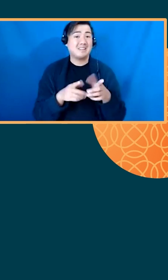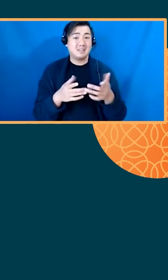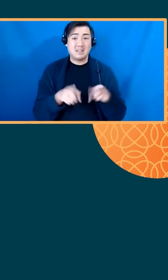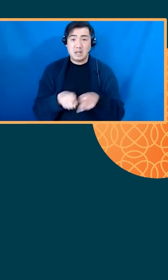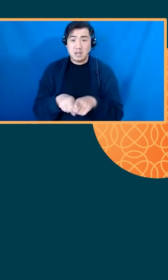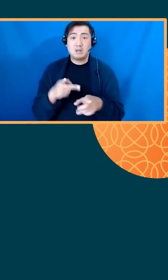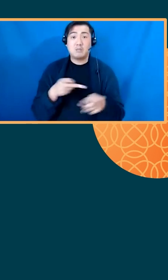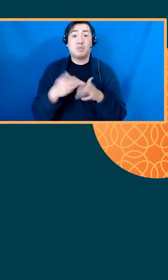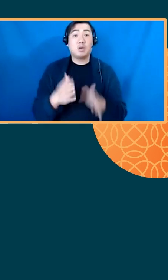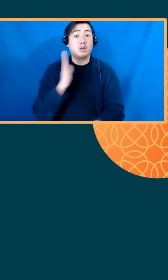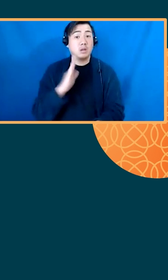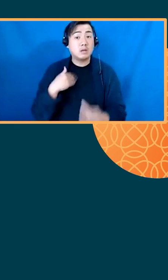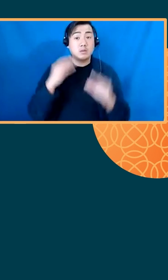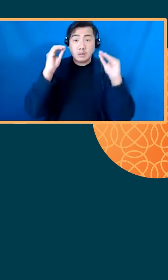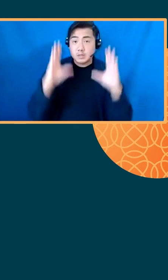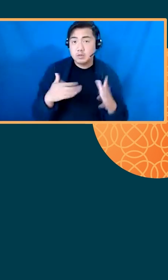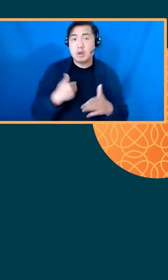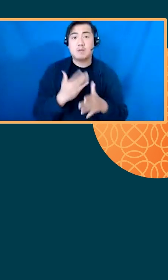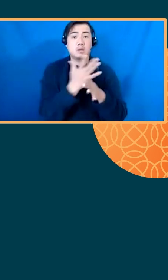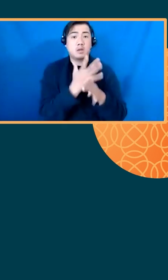was a teacher and I was an organizer and I,